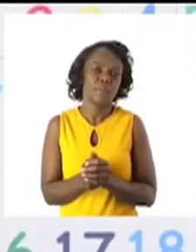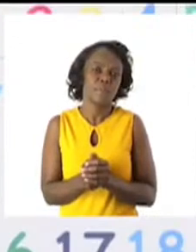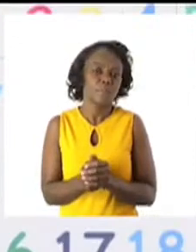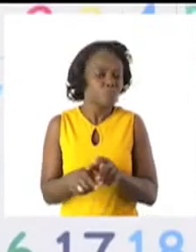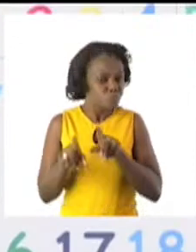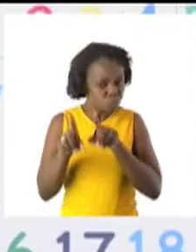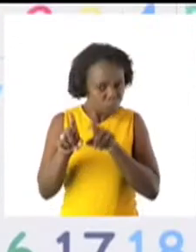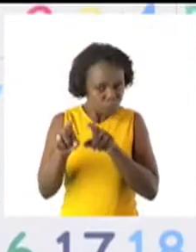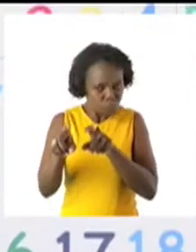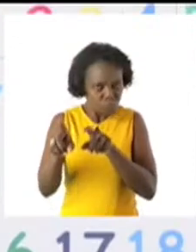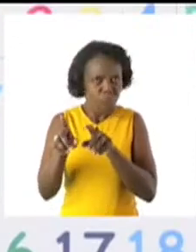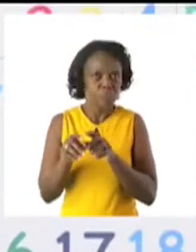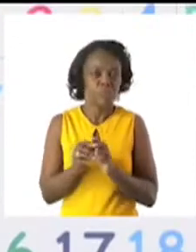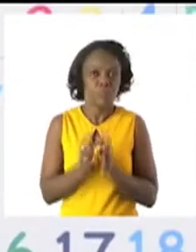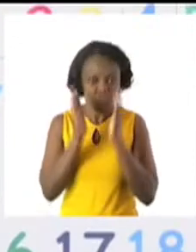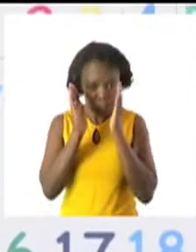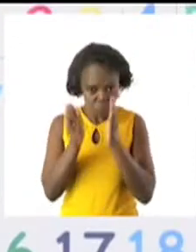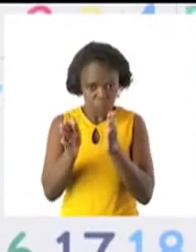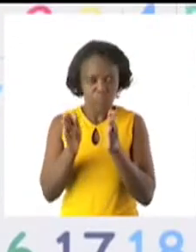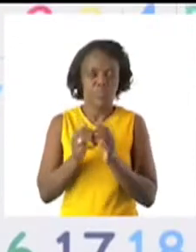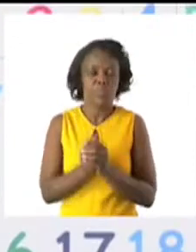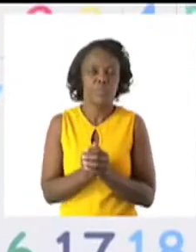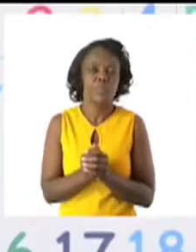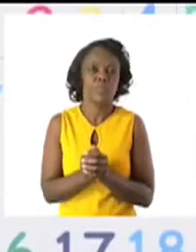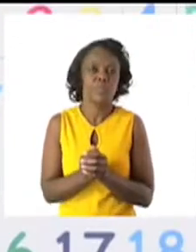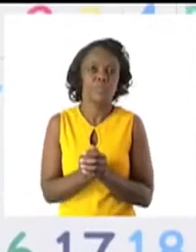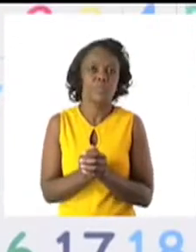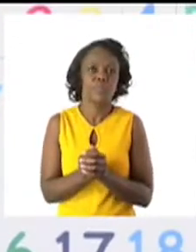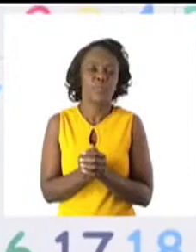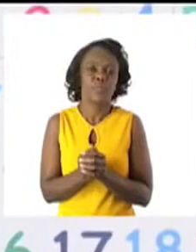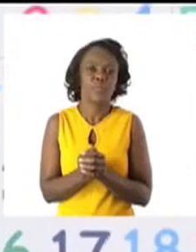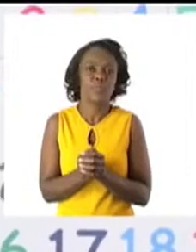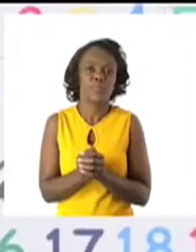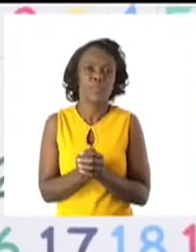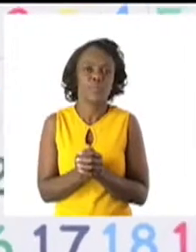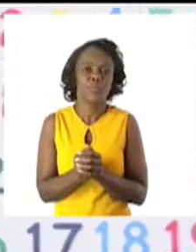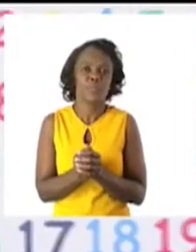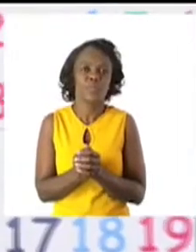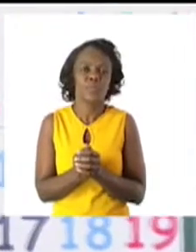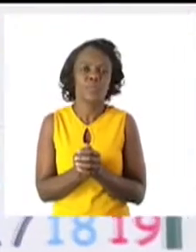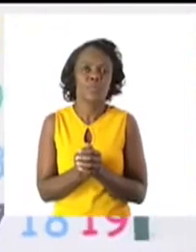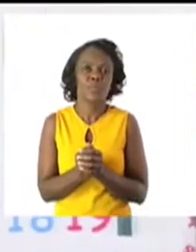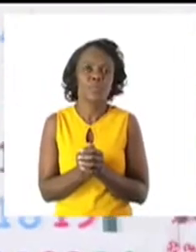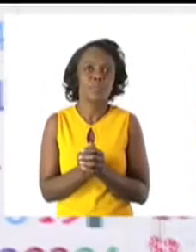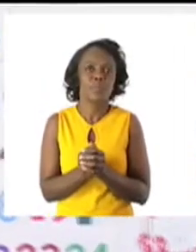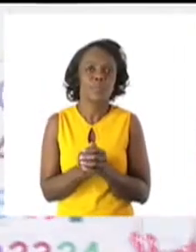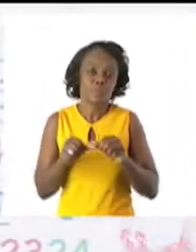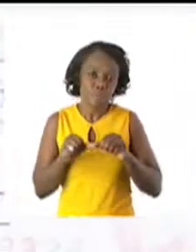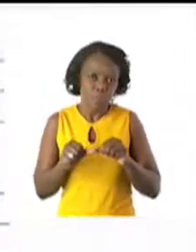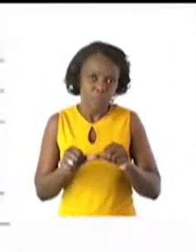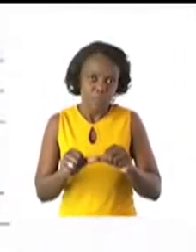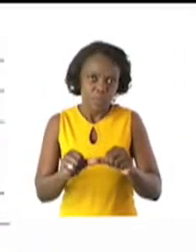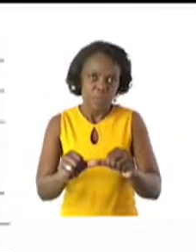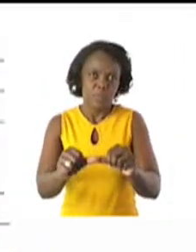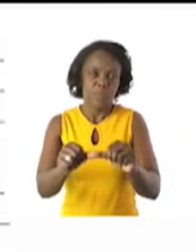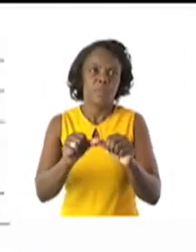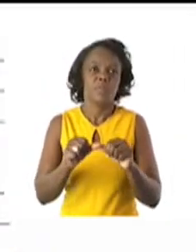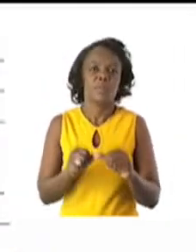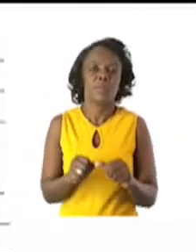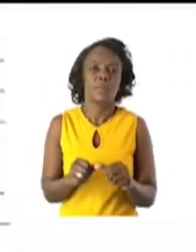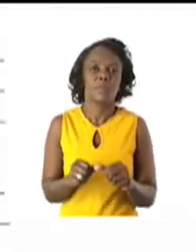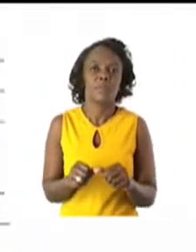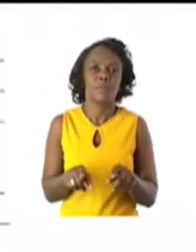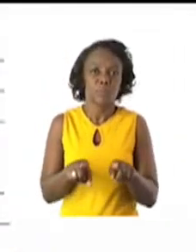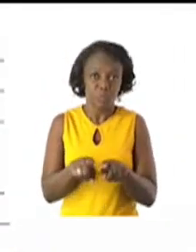the steps. It's not very difficult, ne? Okay, try the others and see if you can get them in the same way.